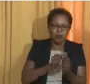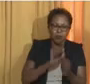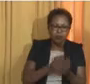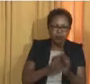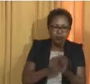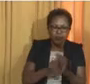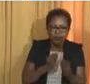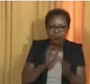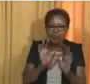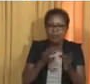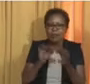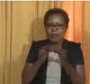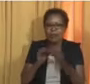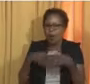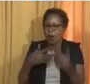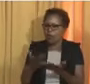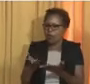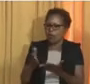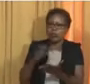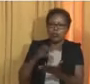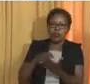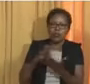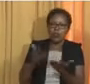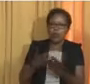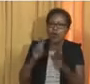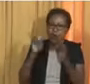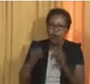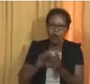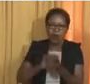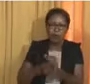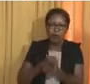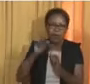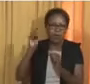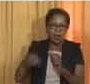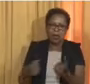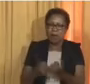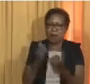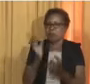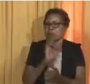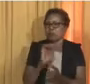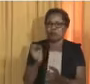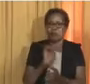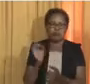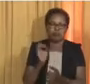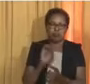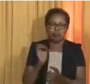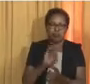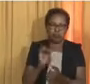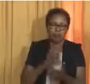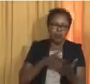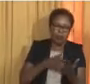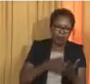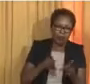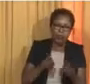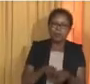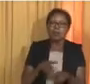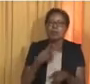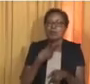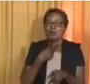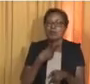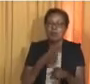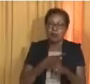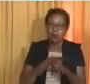place. That is, from hyper amendment to ultra rigidity in the amendment process. Rather,